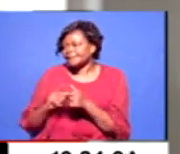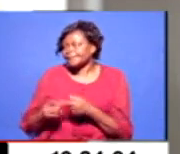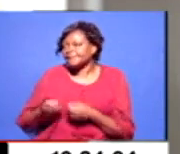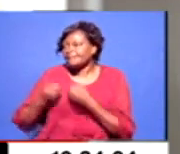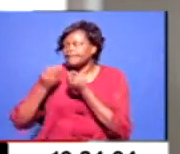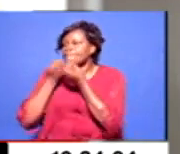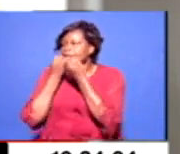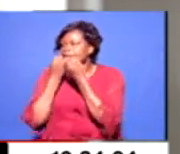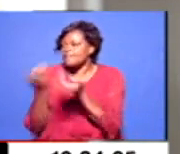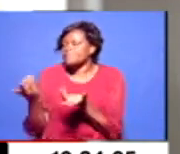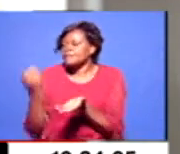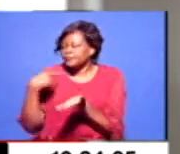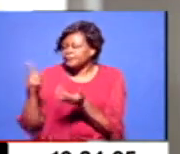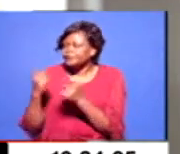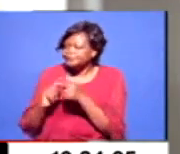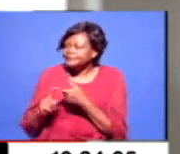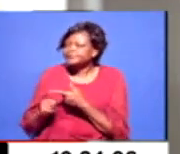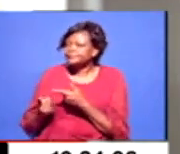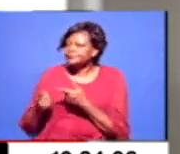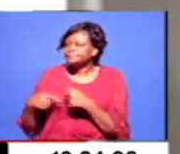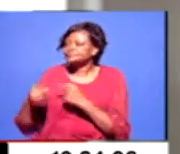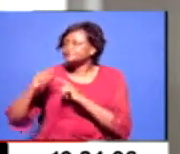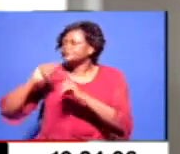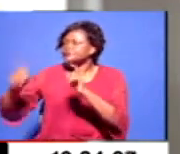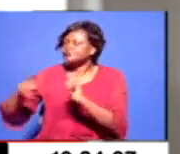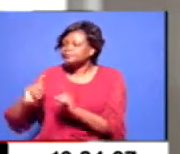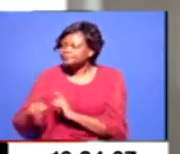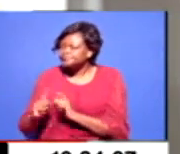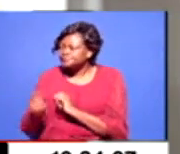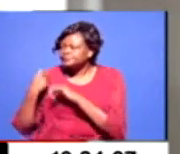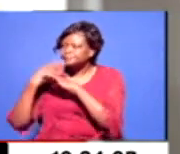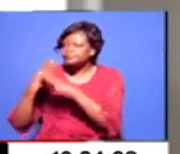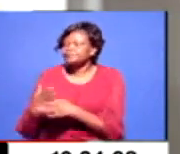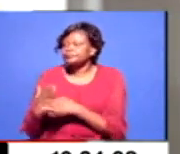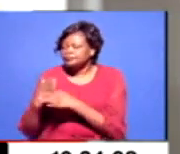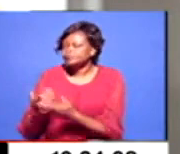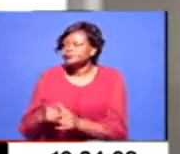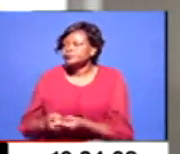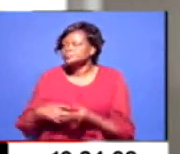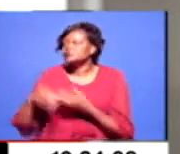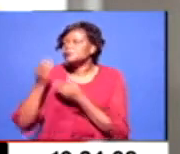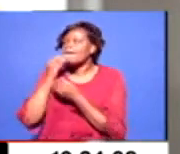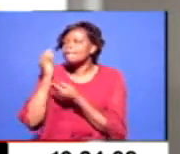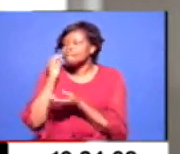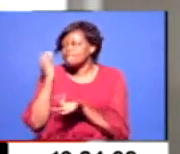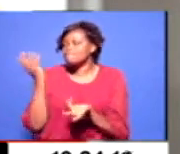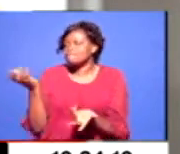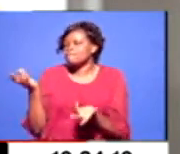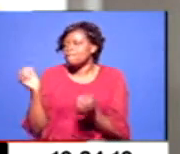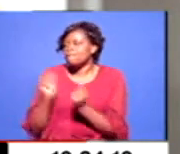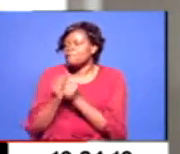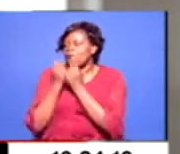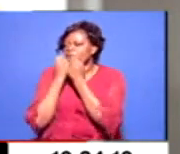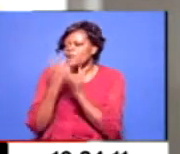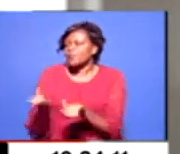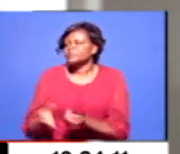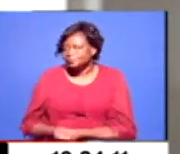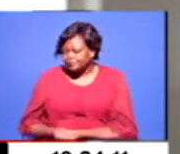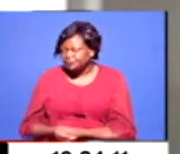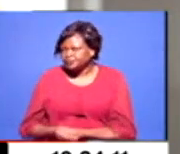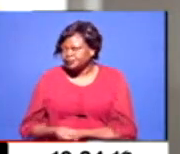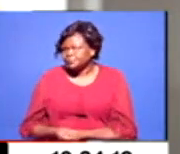information, we'll talk to them. Then they get to ask questions, we share, and they go home, maybe they are even better than the way we met